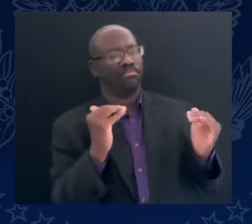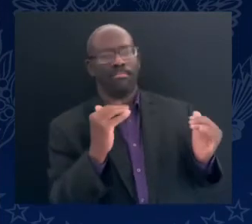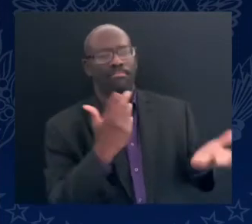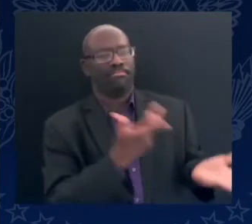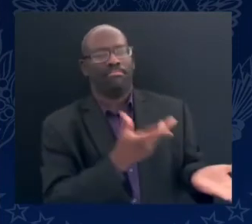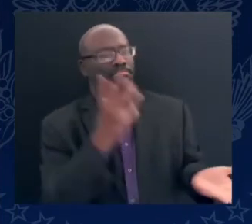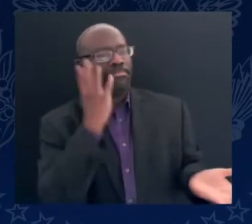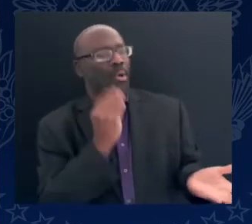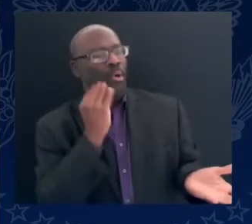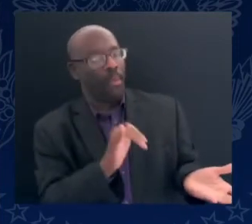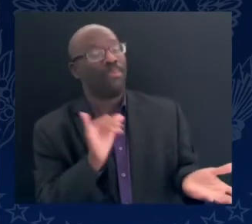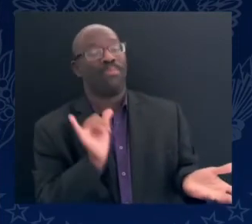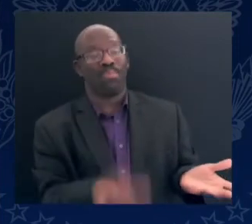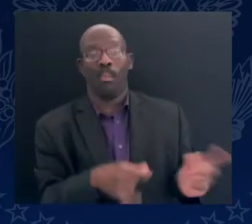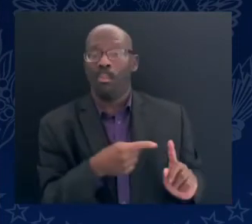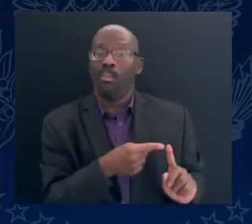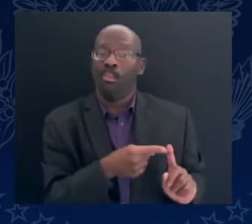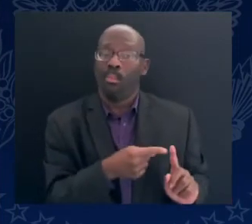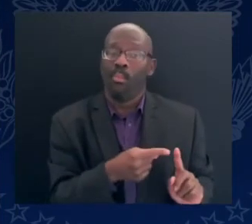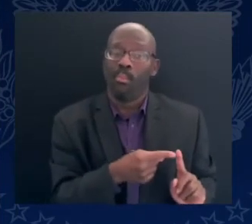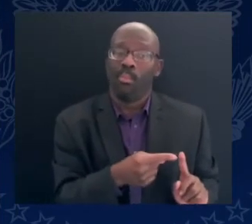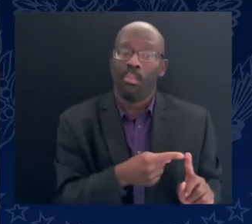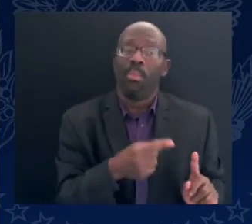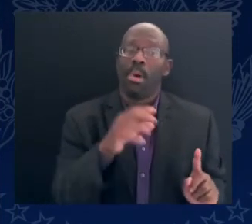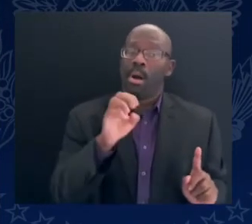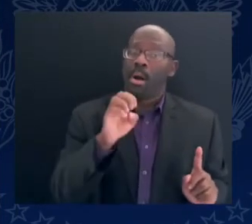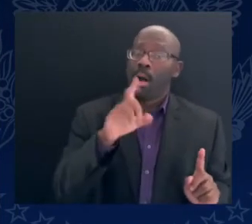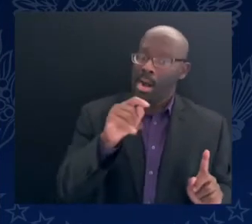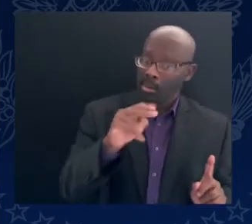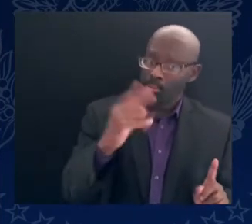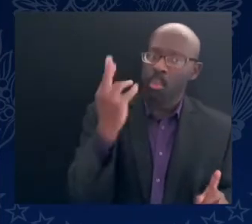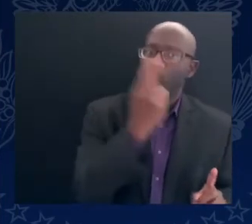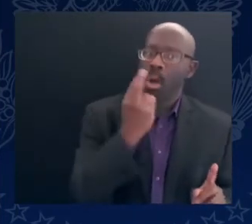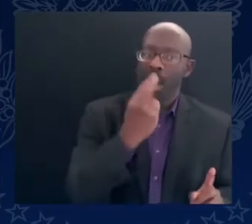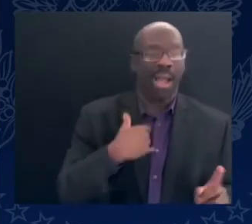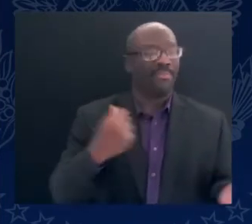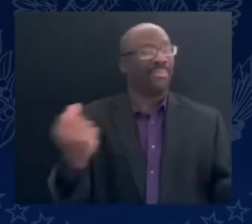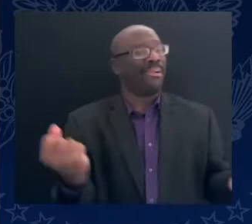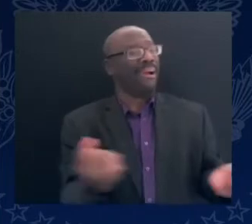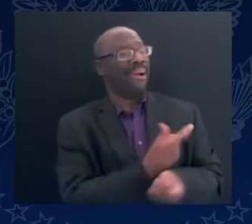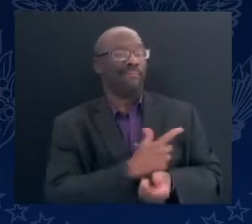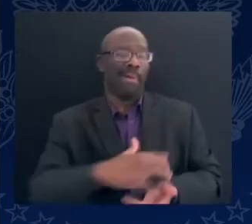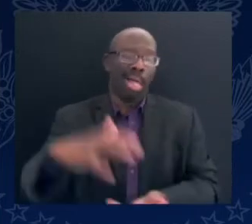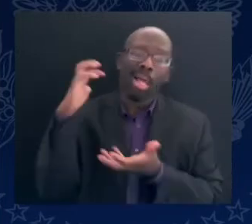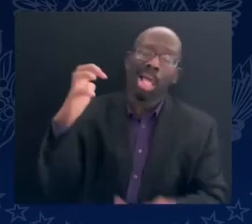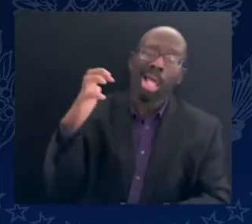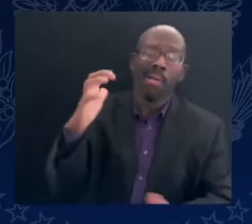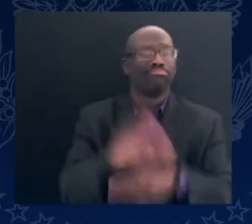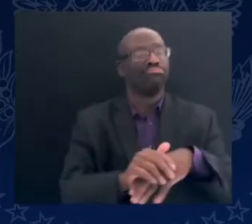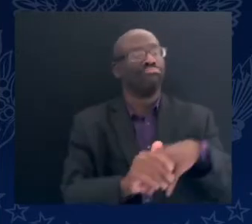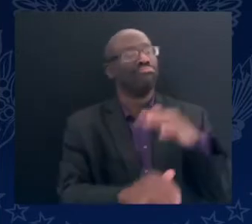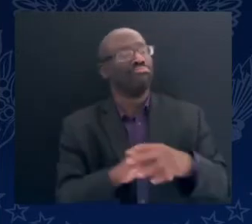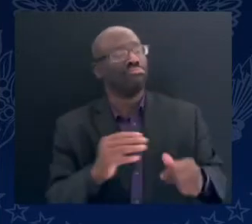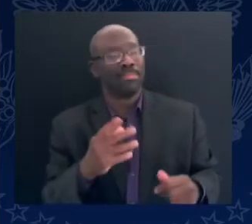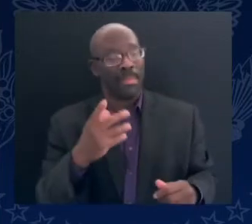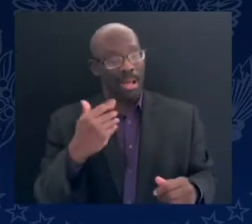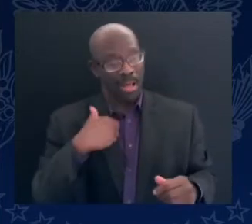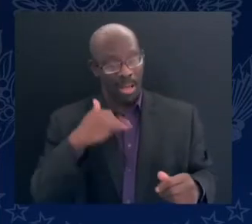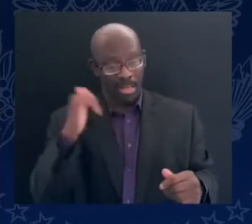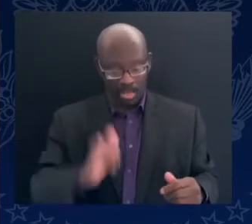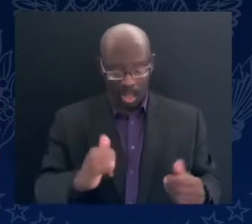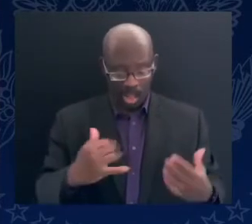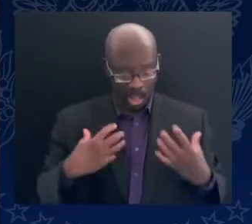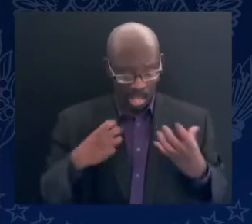to Elton at that time. He had everything. He had everything he could ever want, but he didn't have his health. I think that that dwelled on